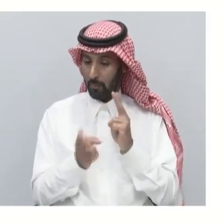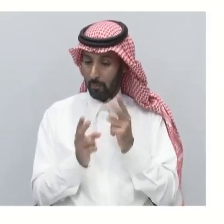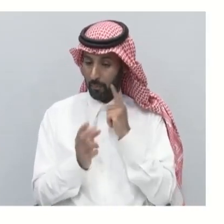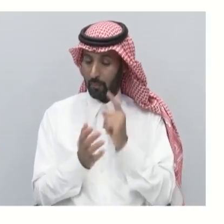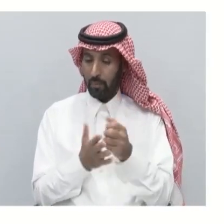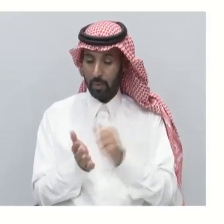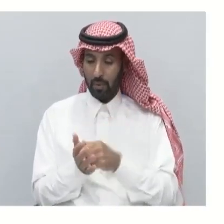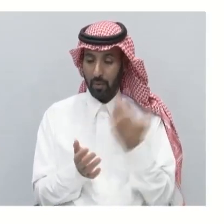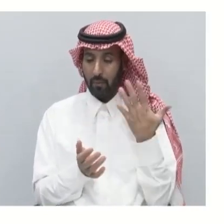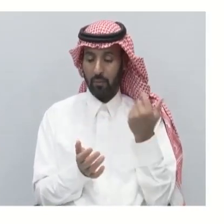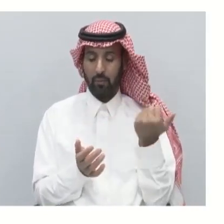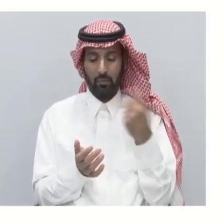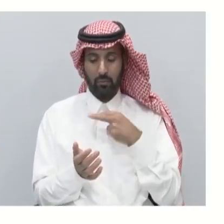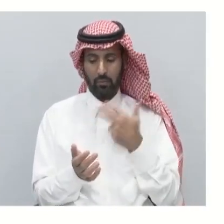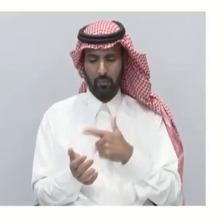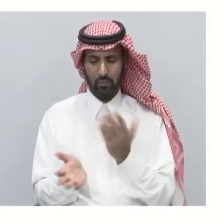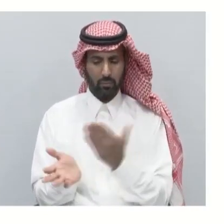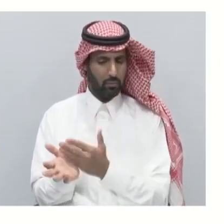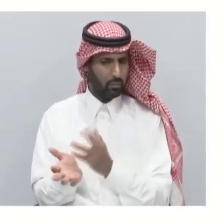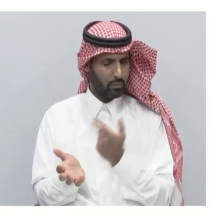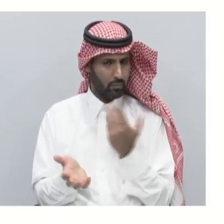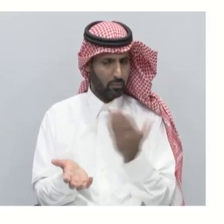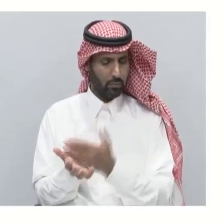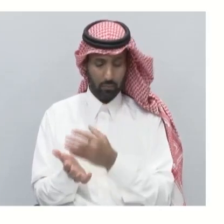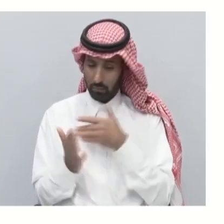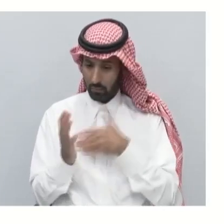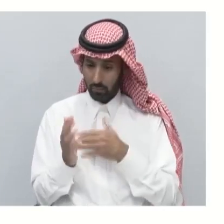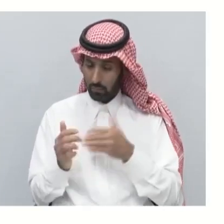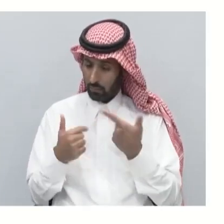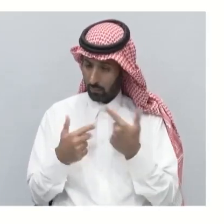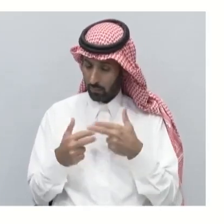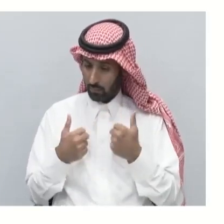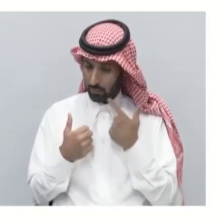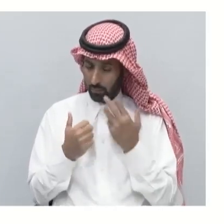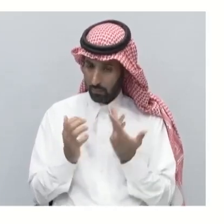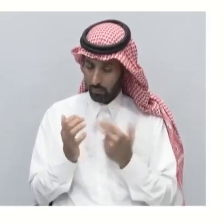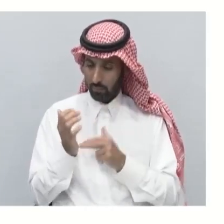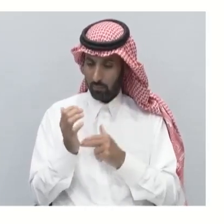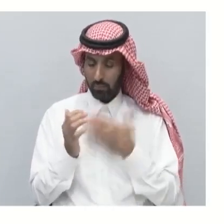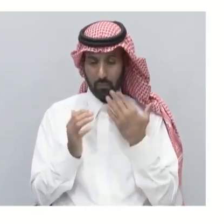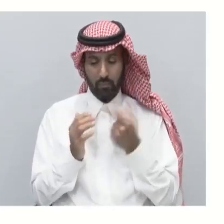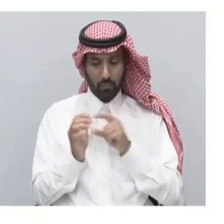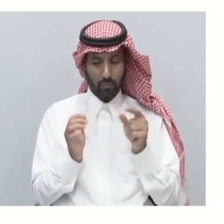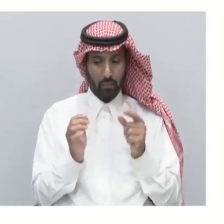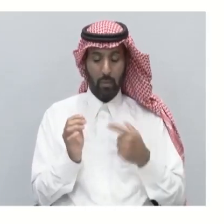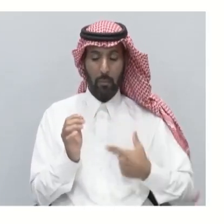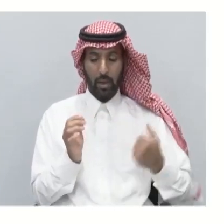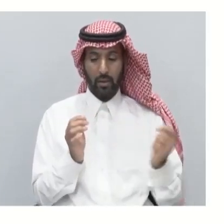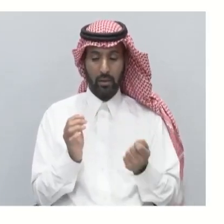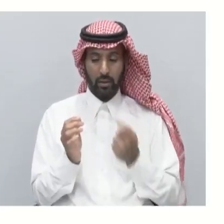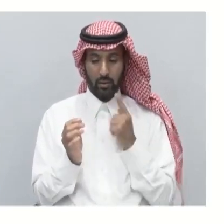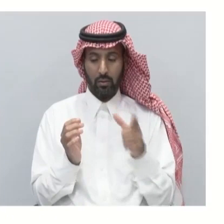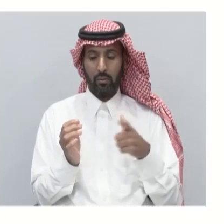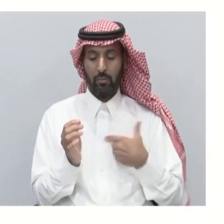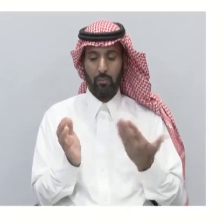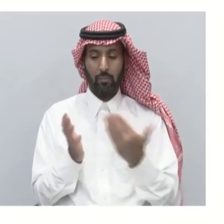house, 5 to 10. How am I going to end it up? I will then end it up with a closing line and the